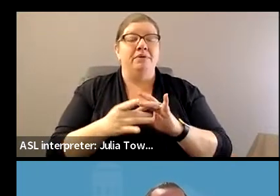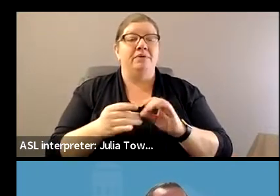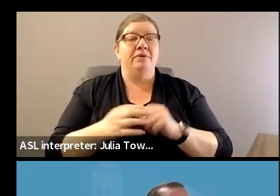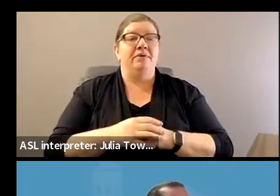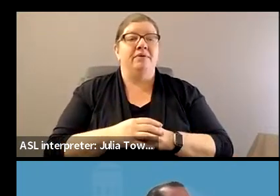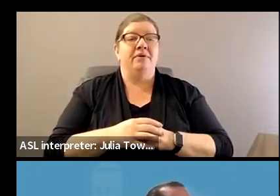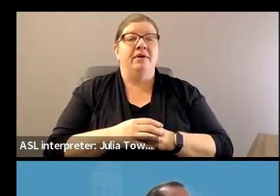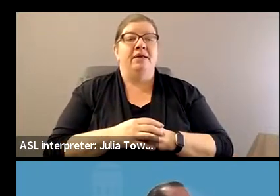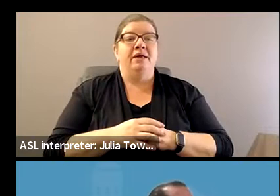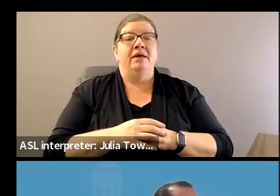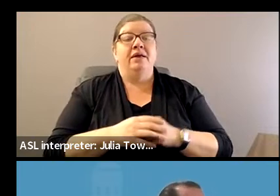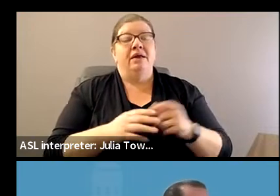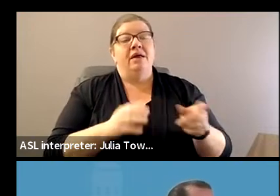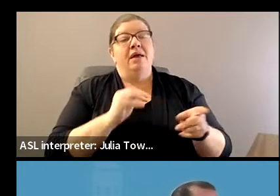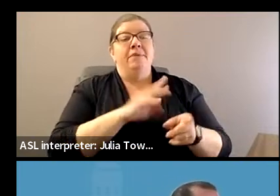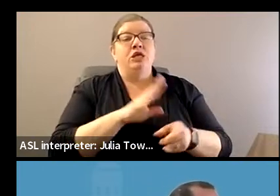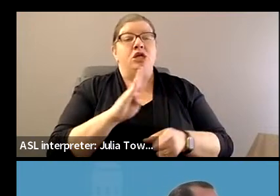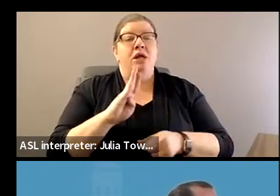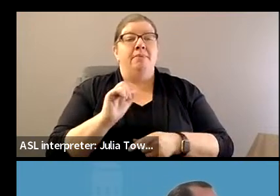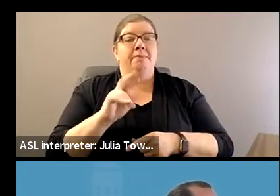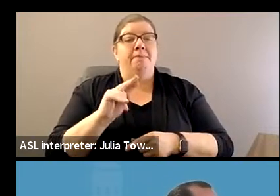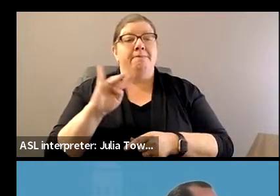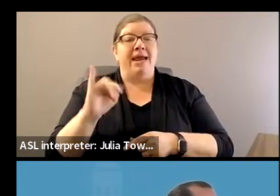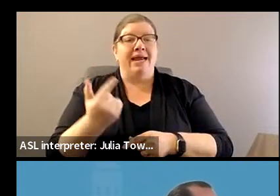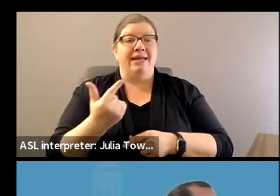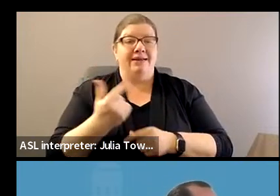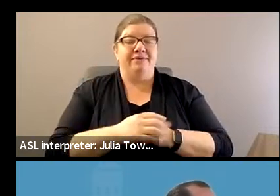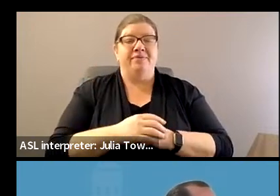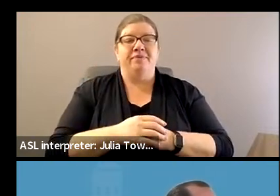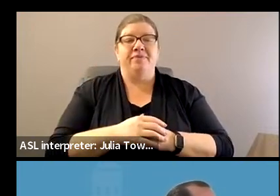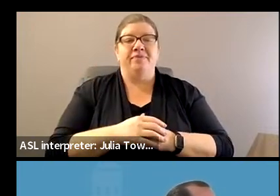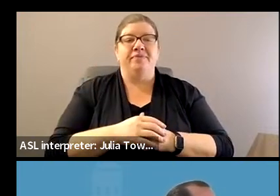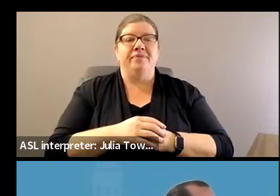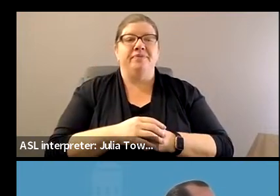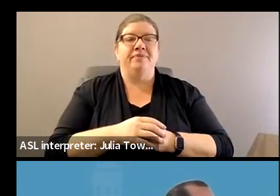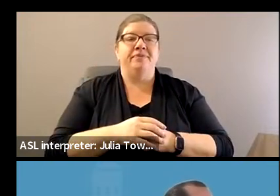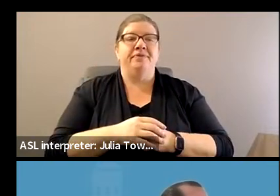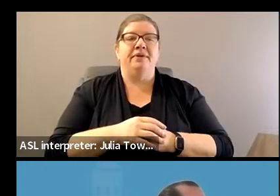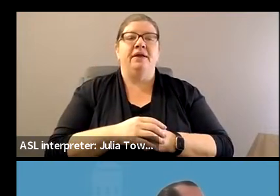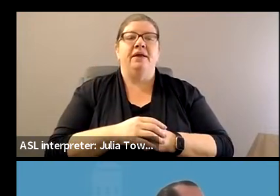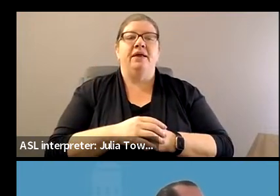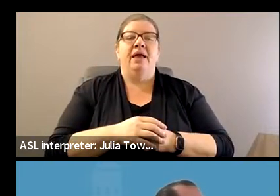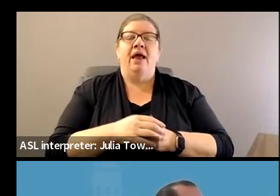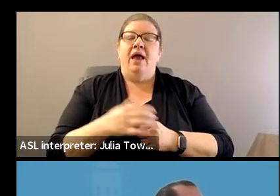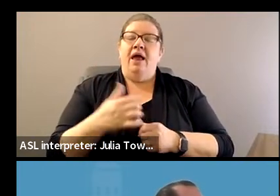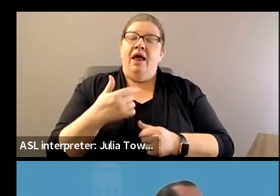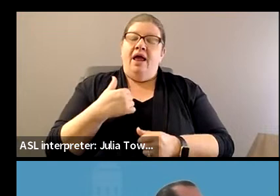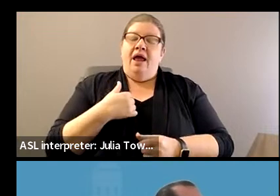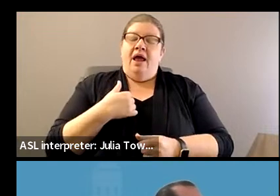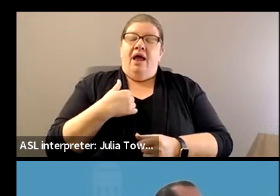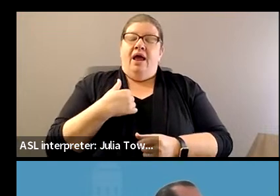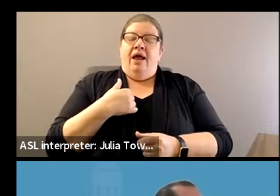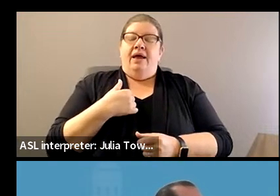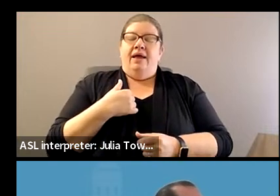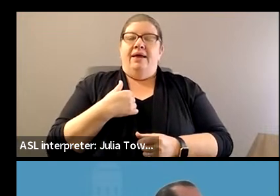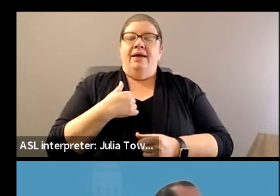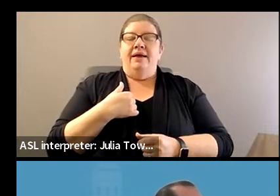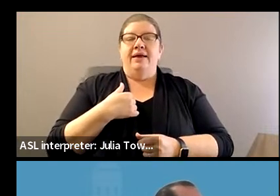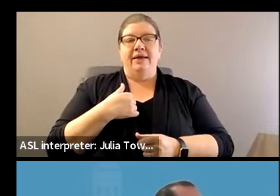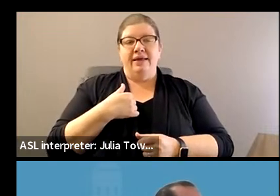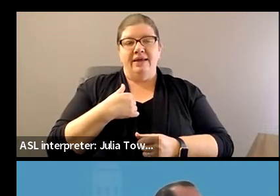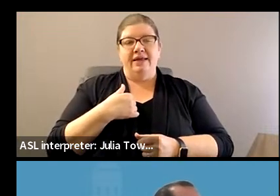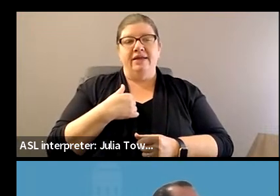Yeah, Mr. Banning. I just